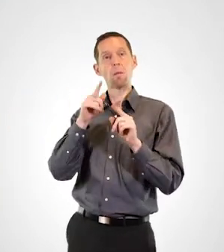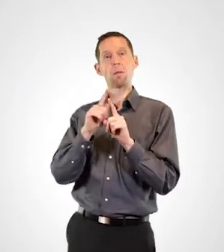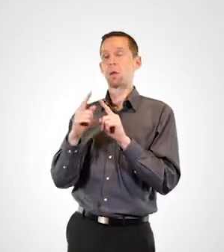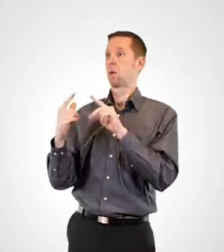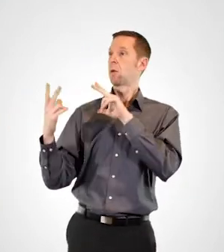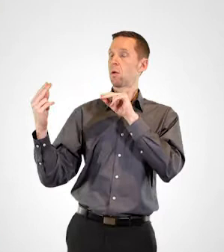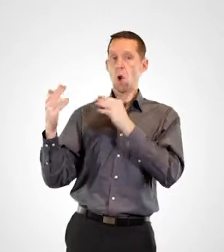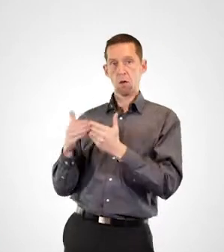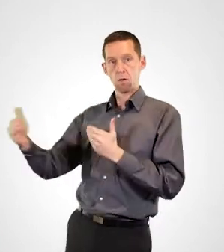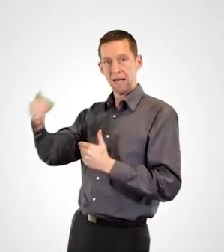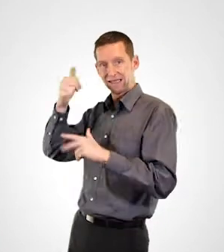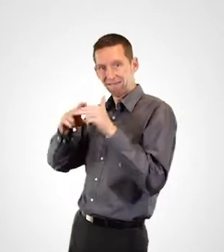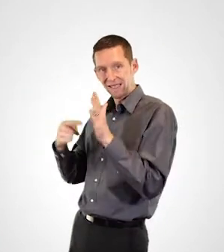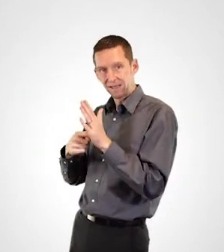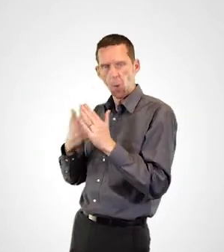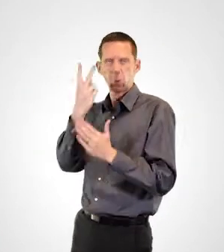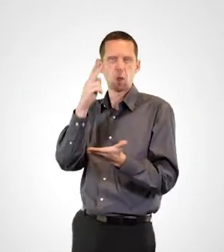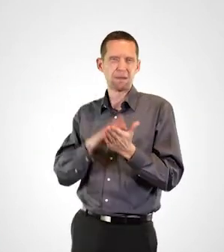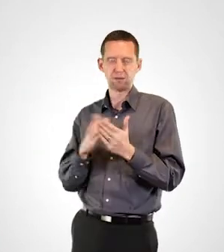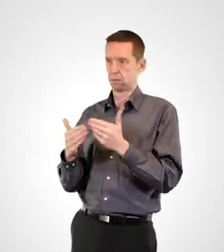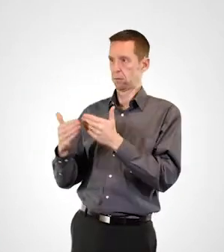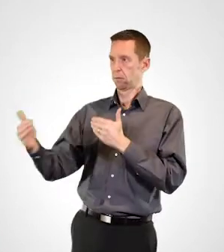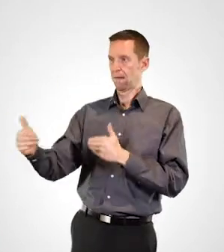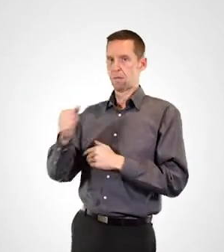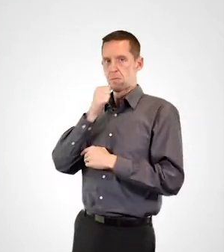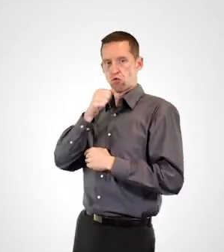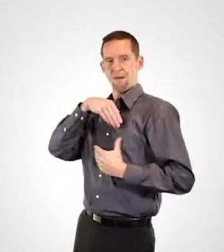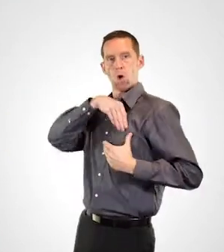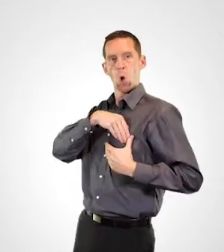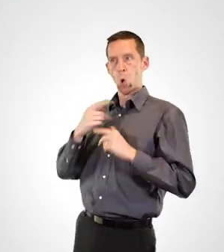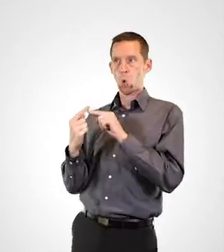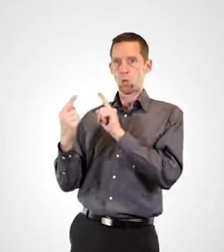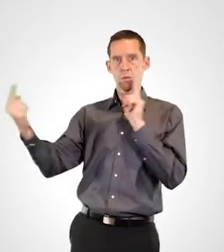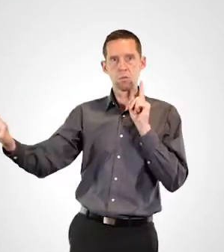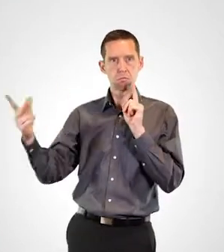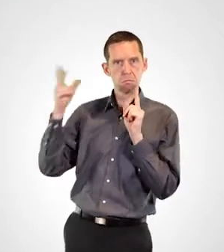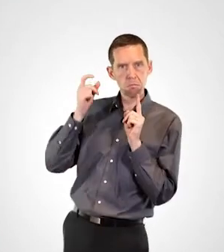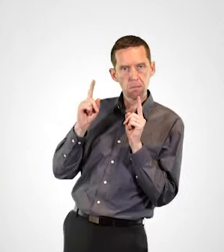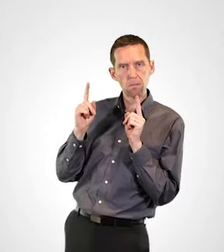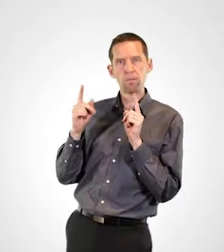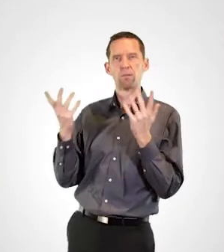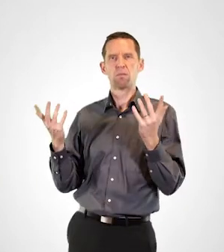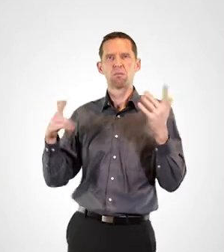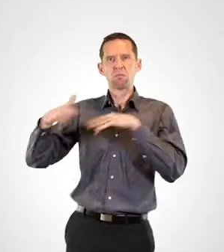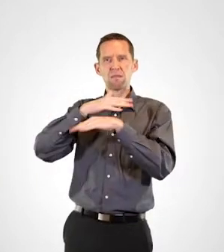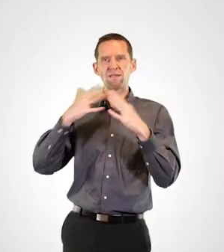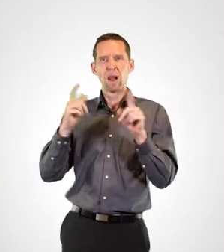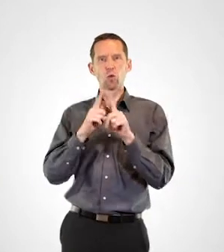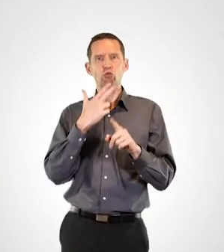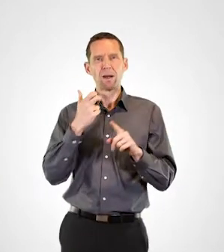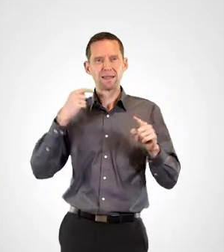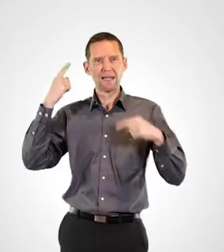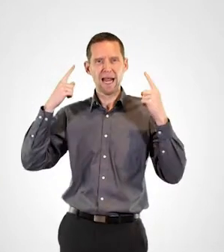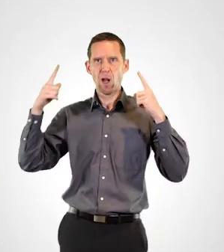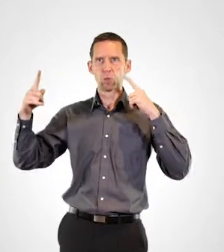at more than 6 feet or 2 meters from the microphone. It gives us information about electronic sounds in the environment, about noise